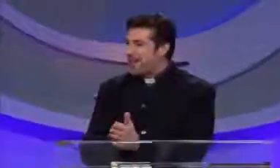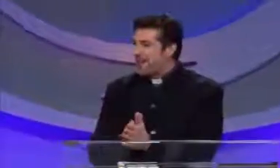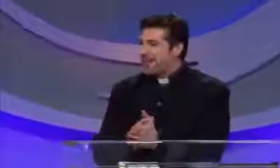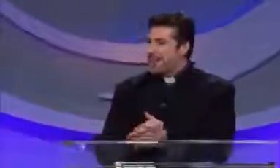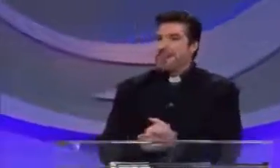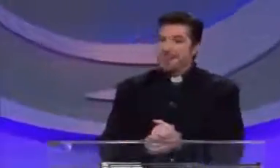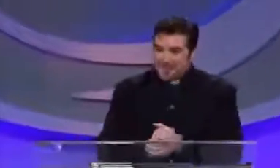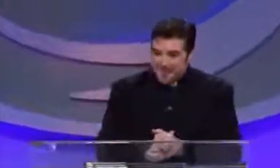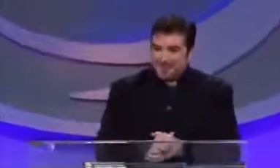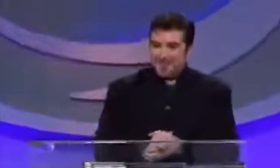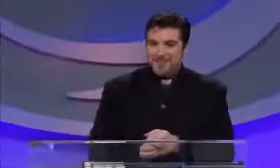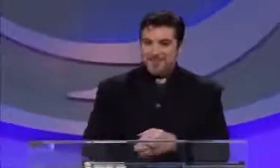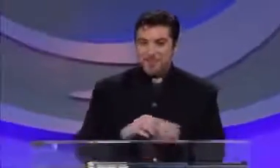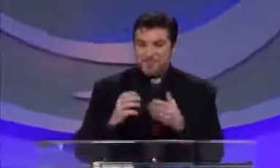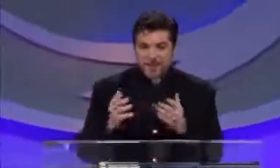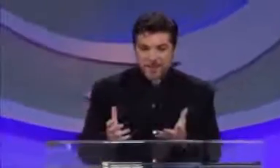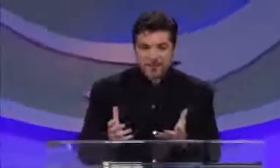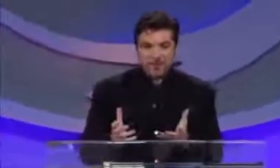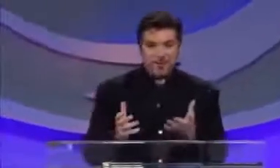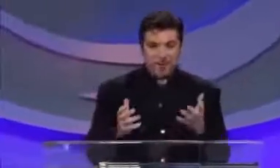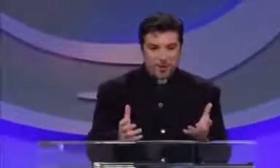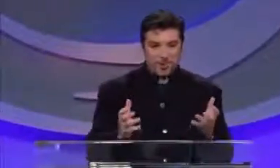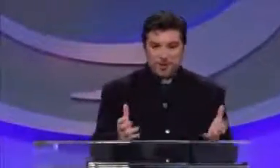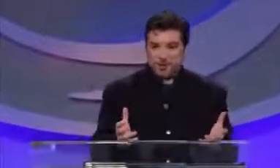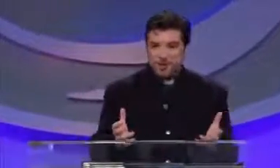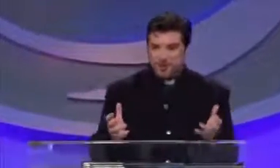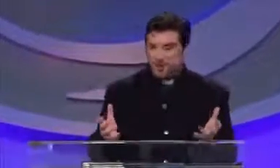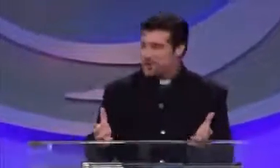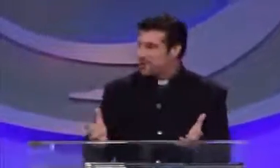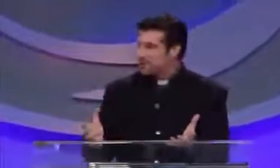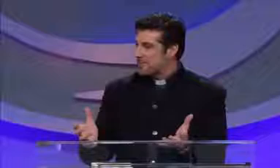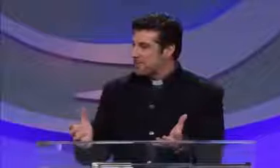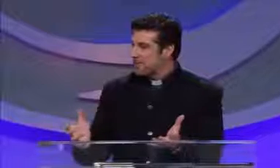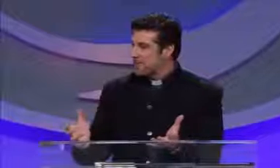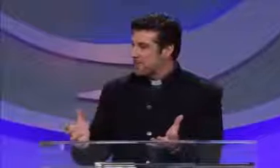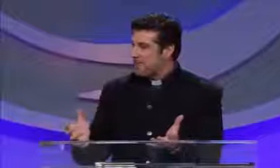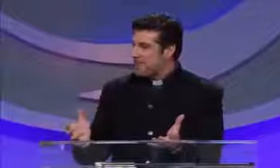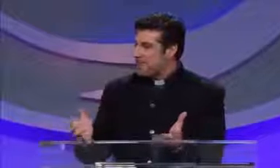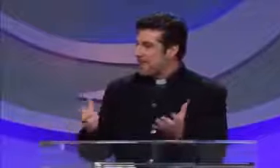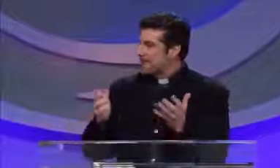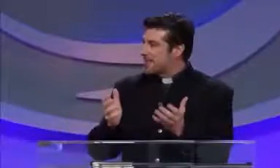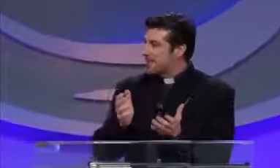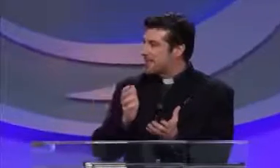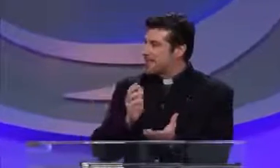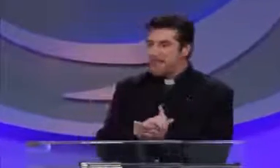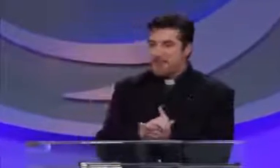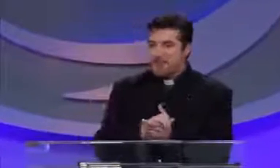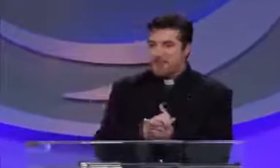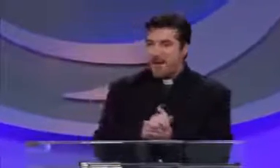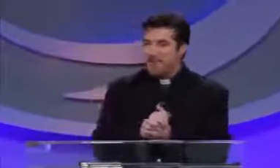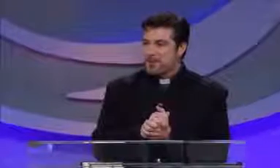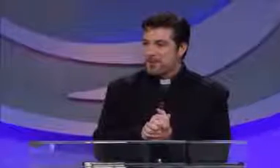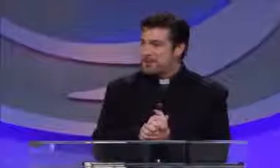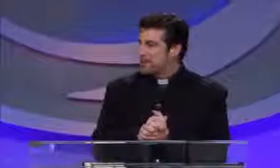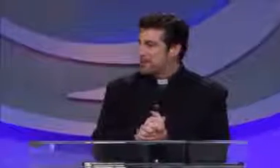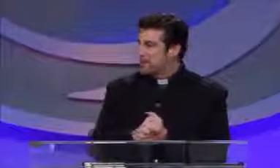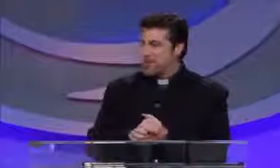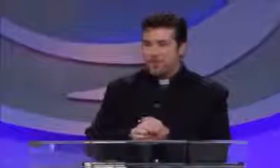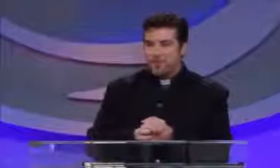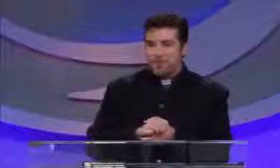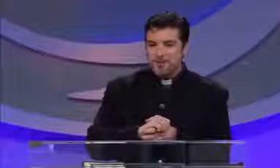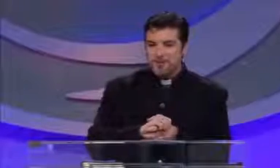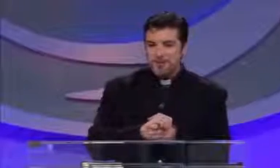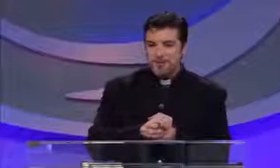do together?" "Yes." And we made a covenant to work for unity for the church. And I said, "Listen, next week I'm going